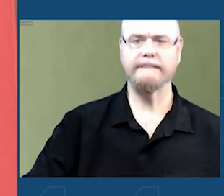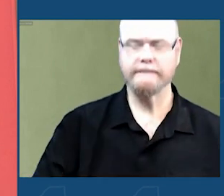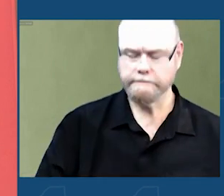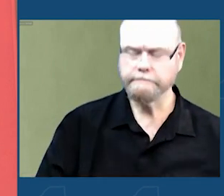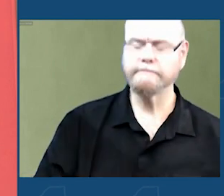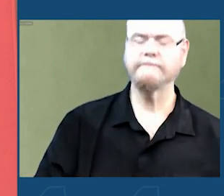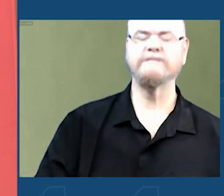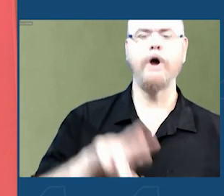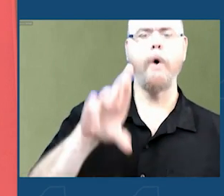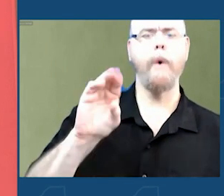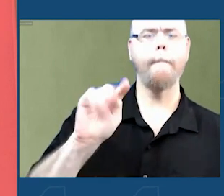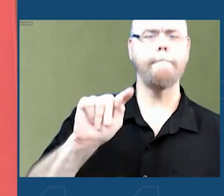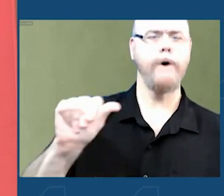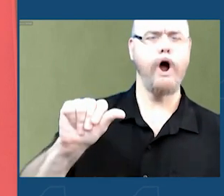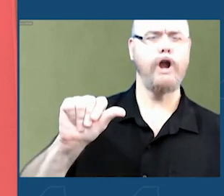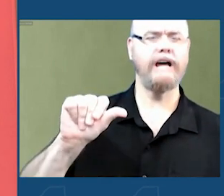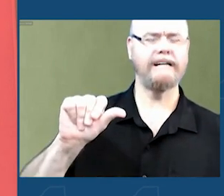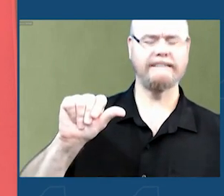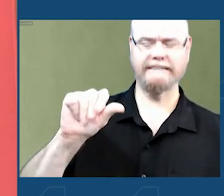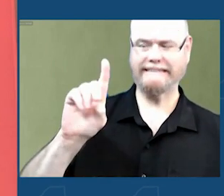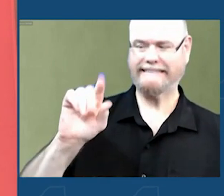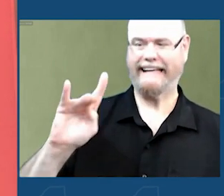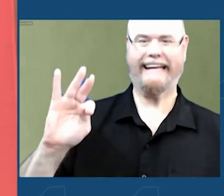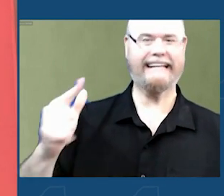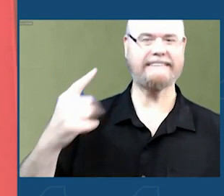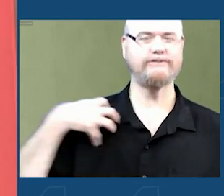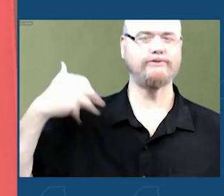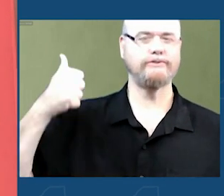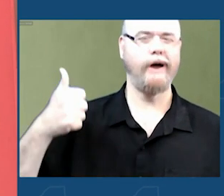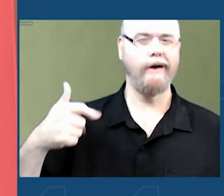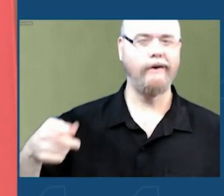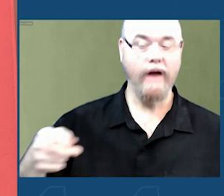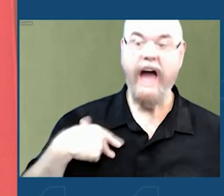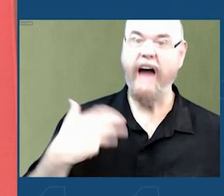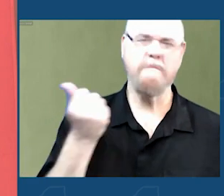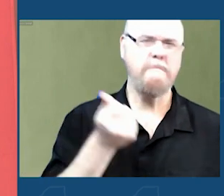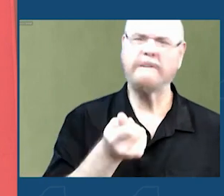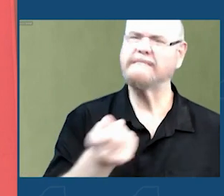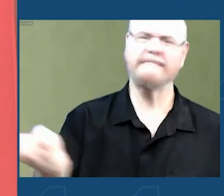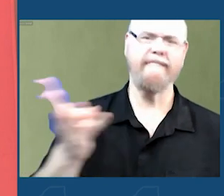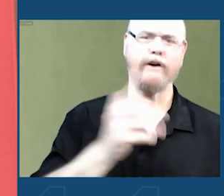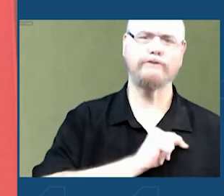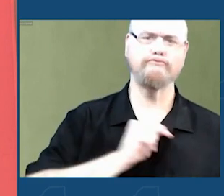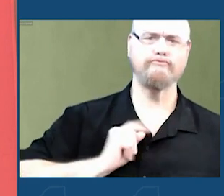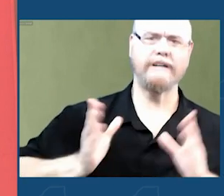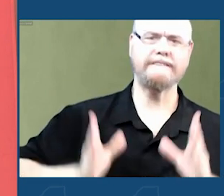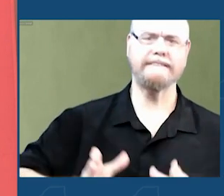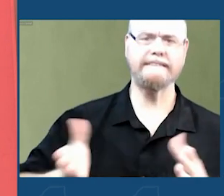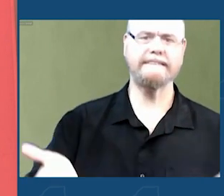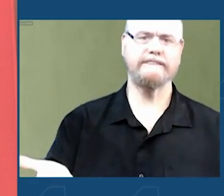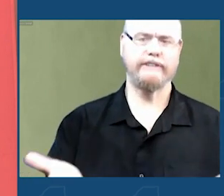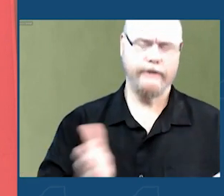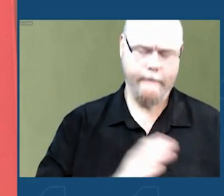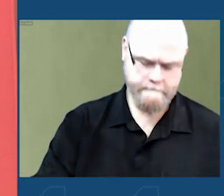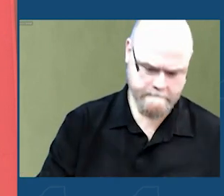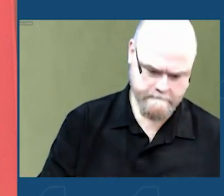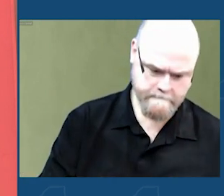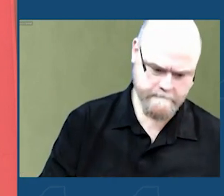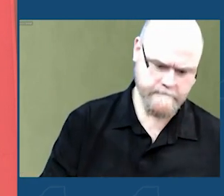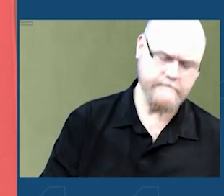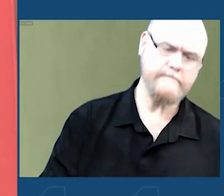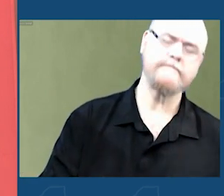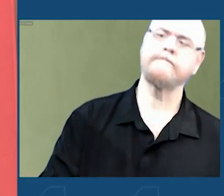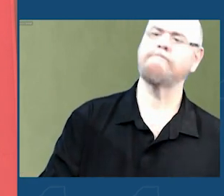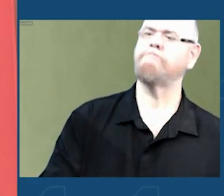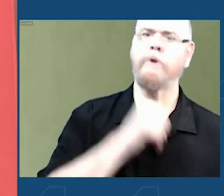Denning, and several trustees are here today. And I'm not going to ask